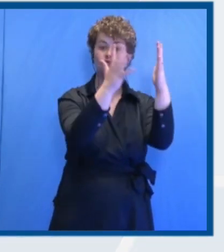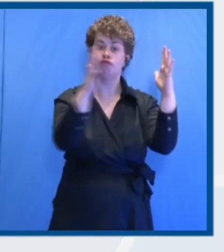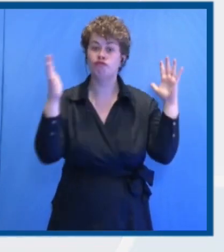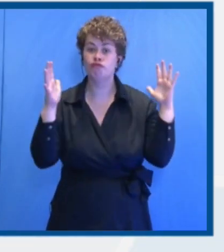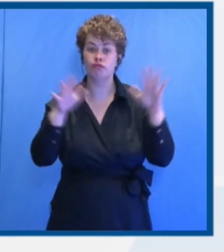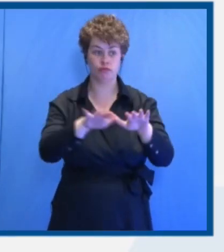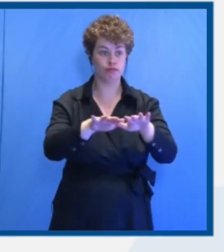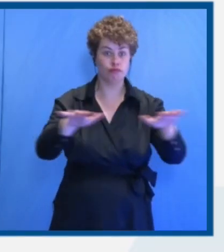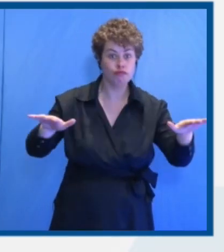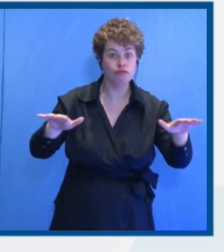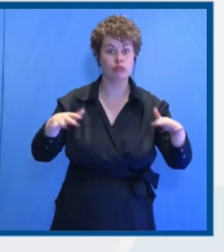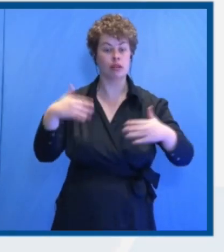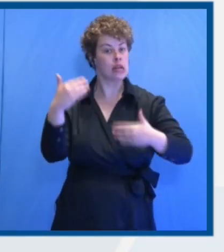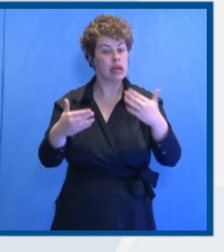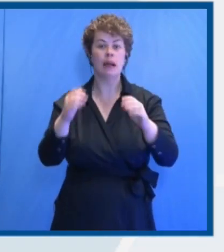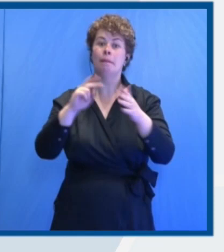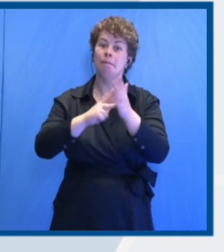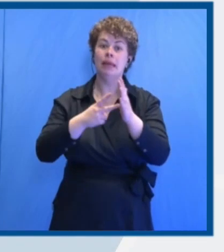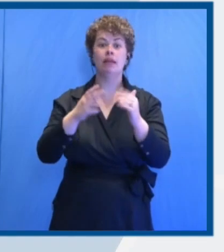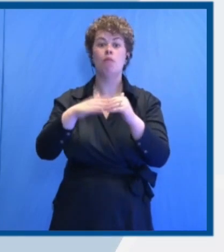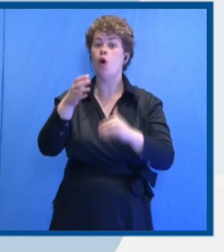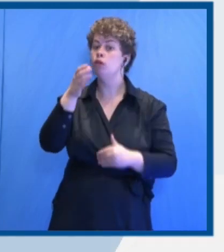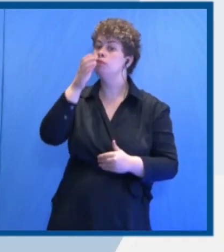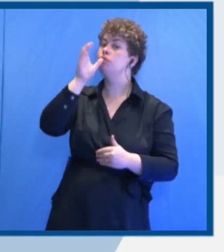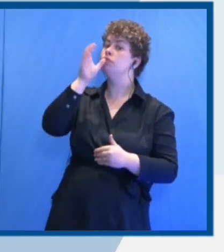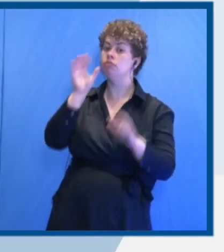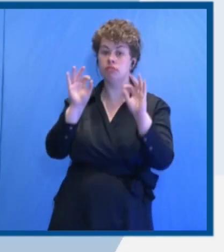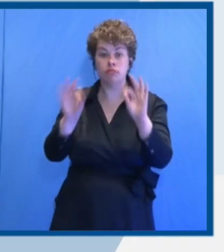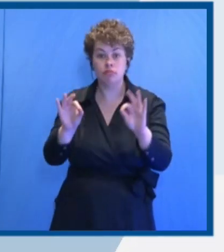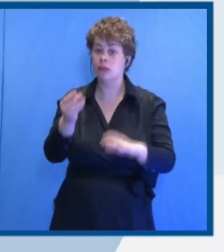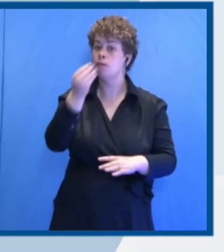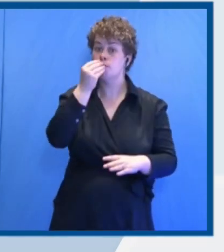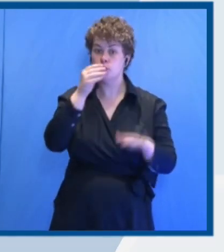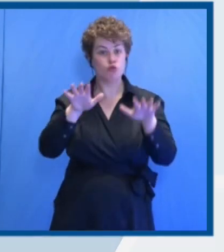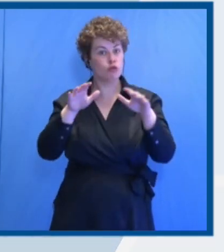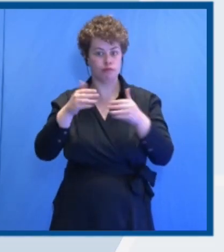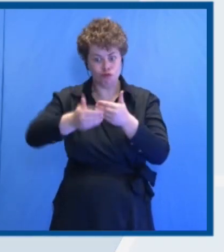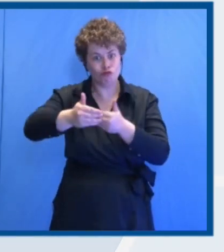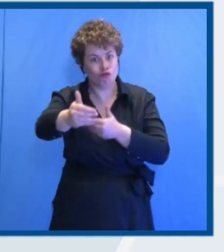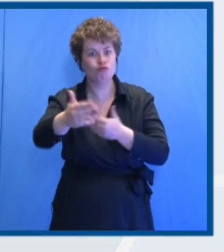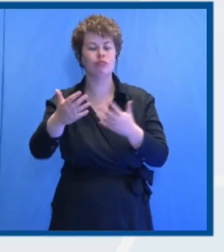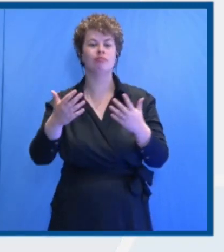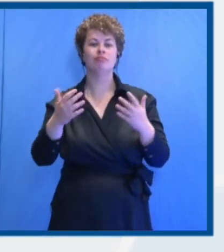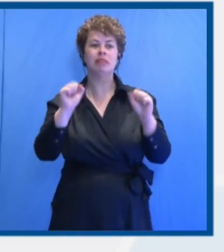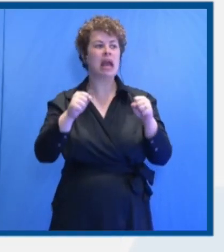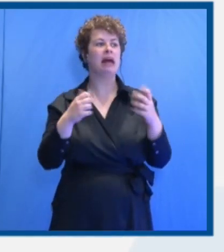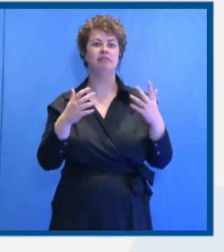increase food and water security. It helps biodiversity to recover, improve massive atmospheric